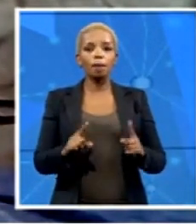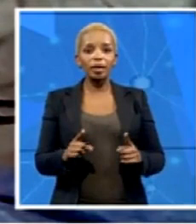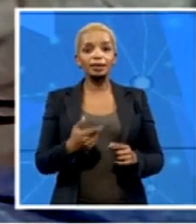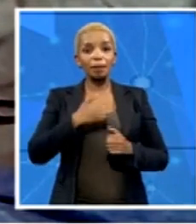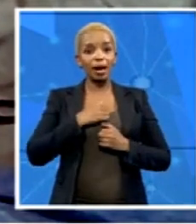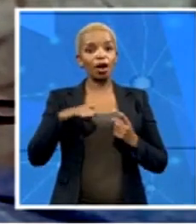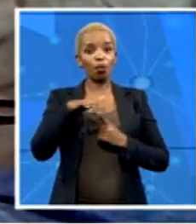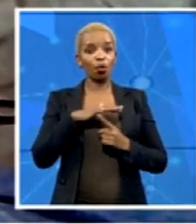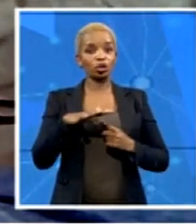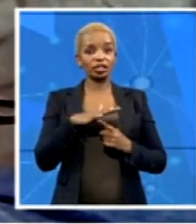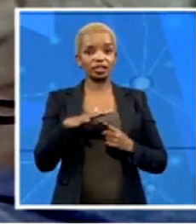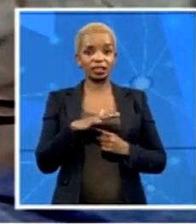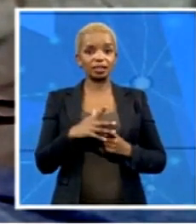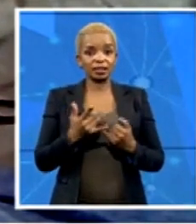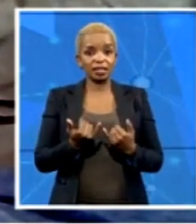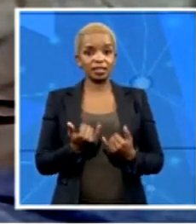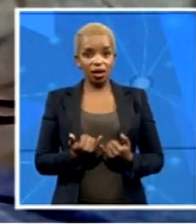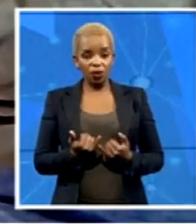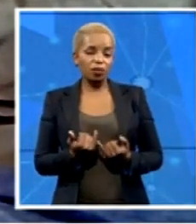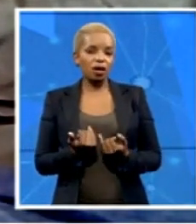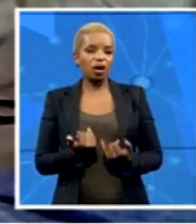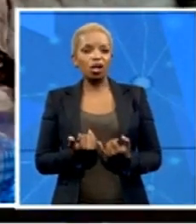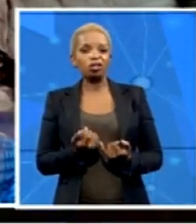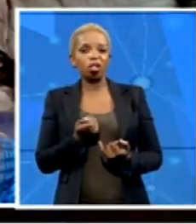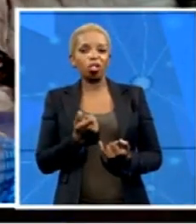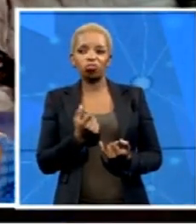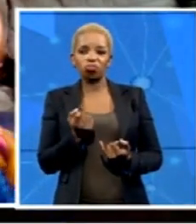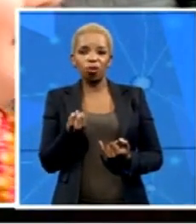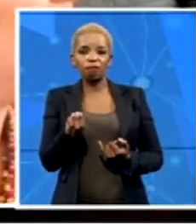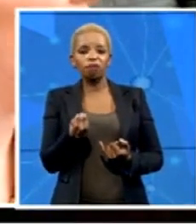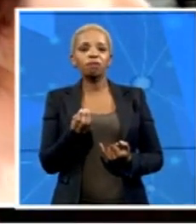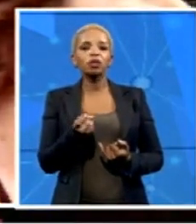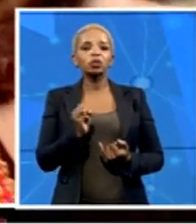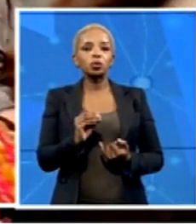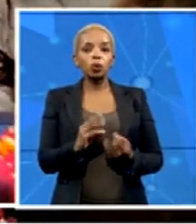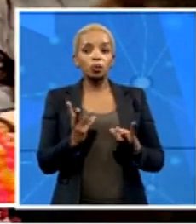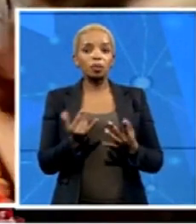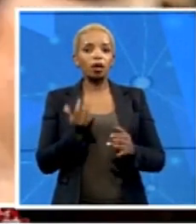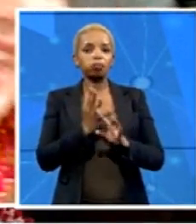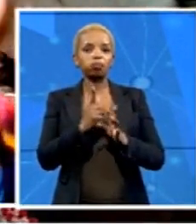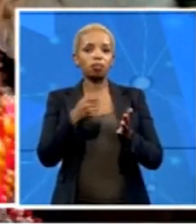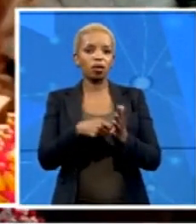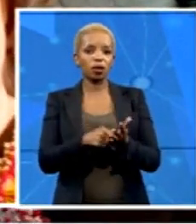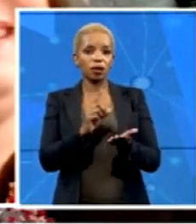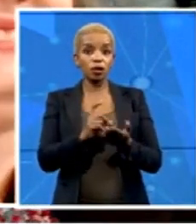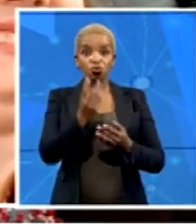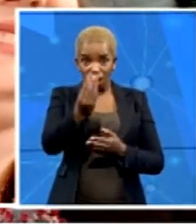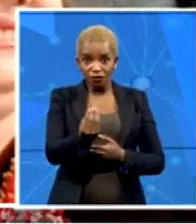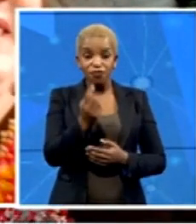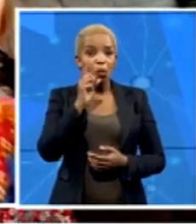the coronavirus came around. Right. Do you have that mask on hand by any chance? Can you show it to us? Yes.